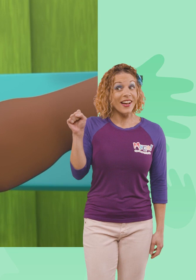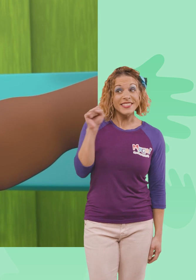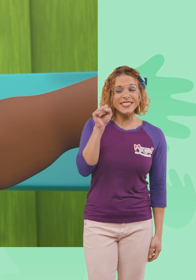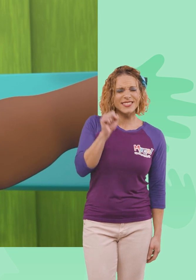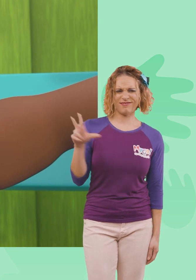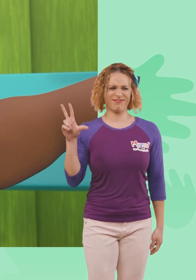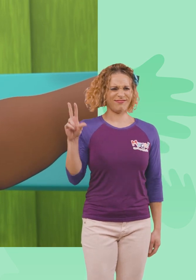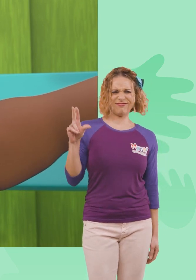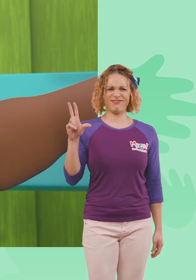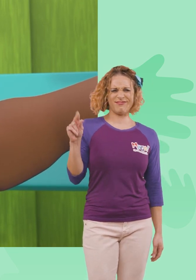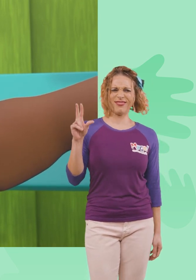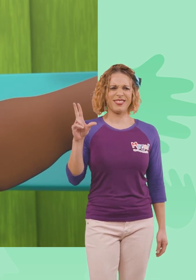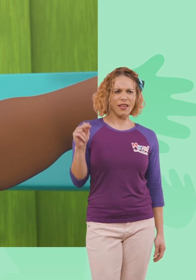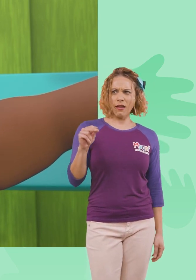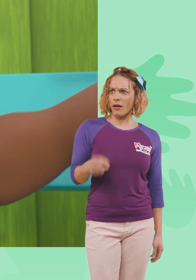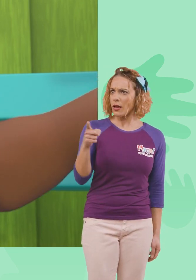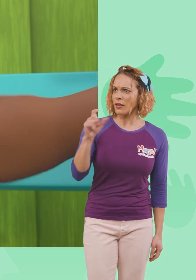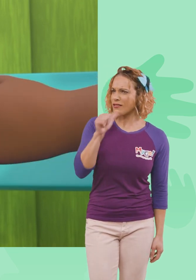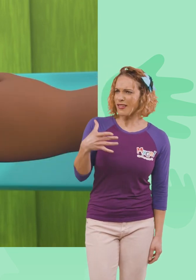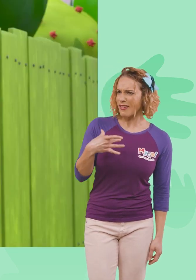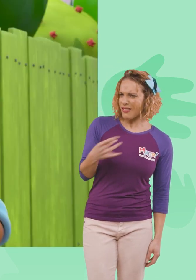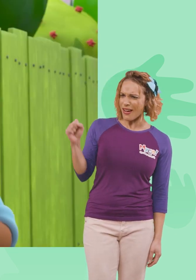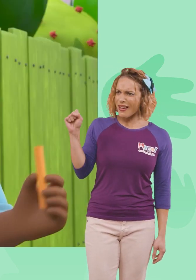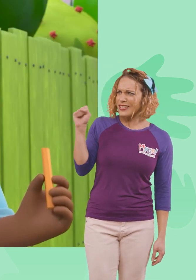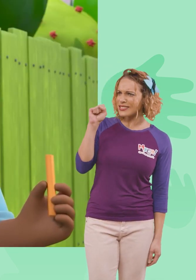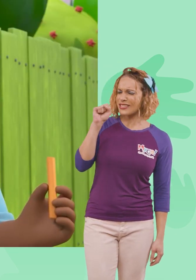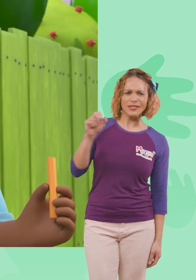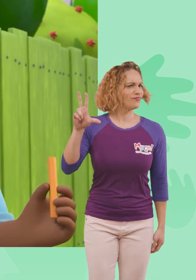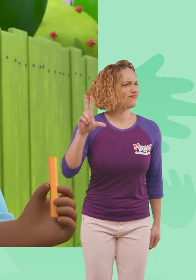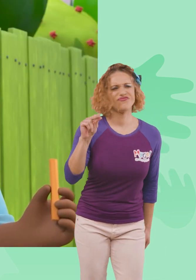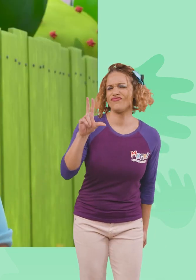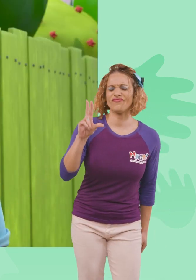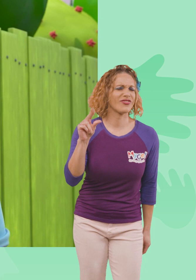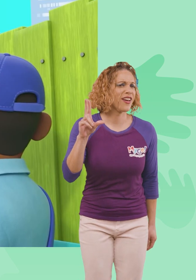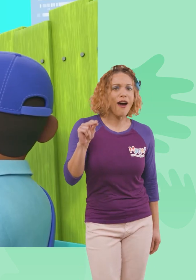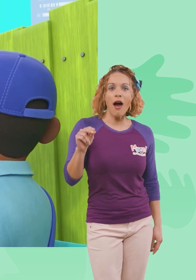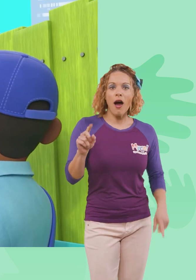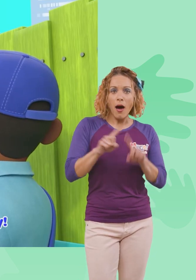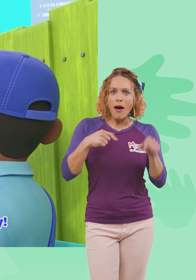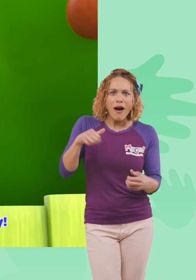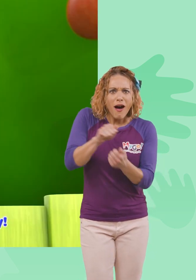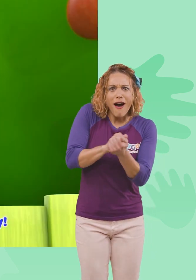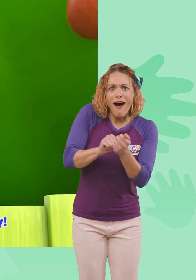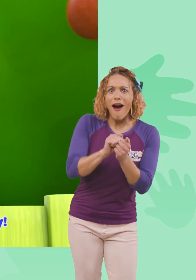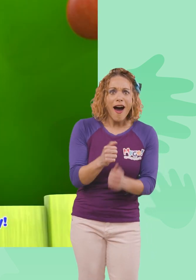you like carrots? No, no, no. You don't like carrots? No, no, no.